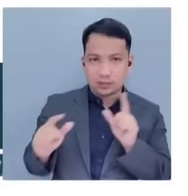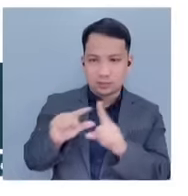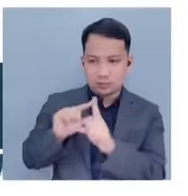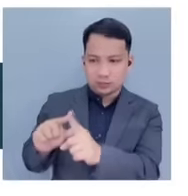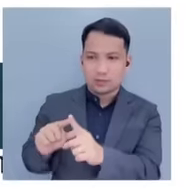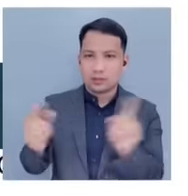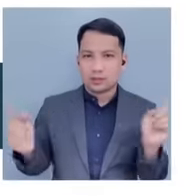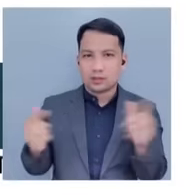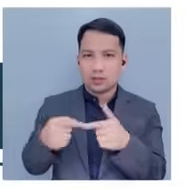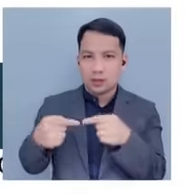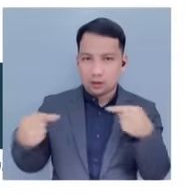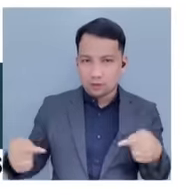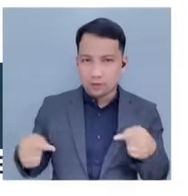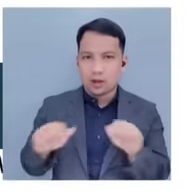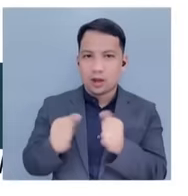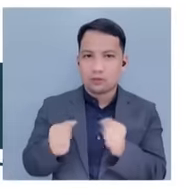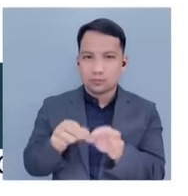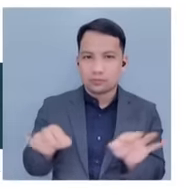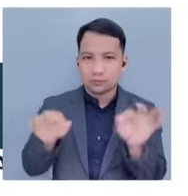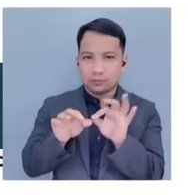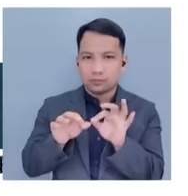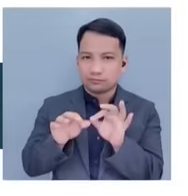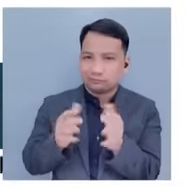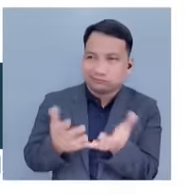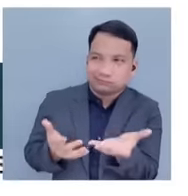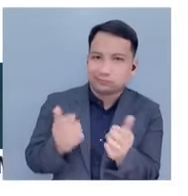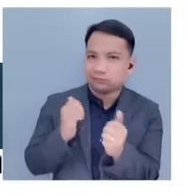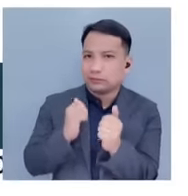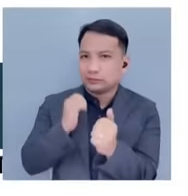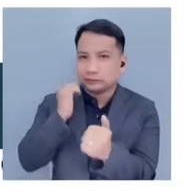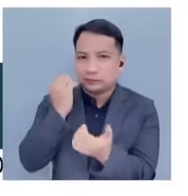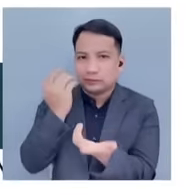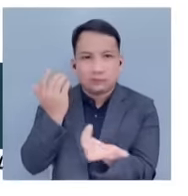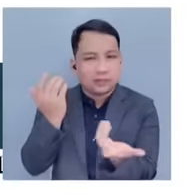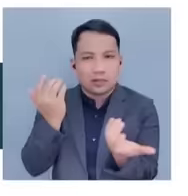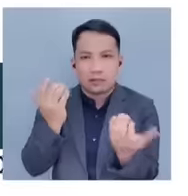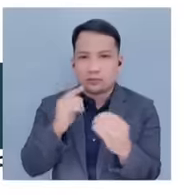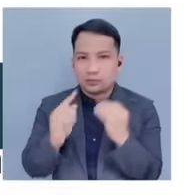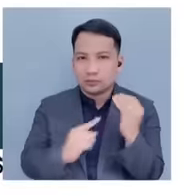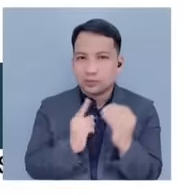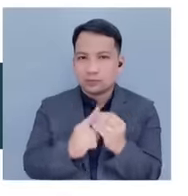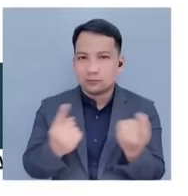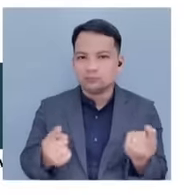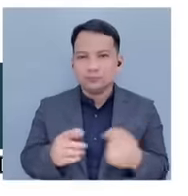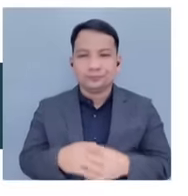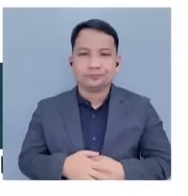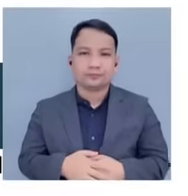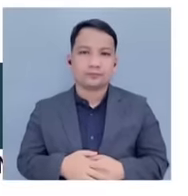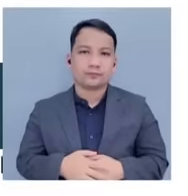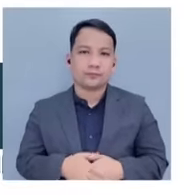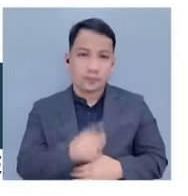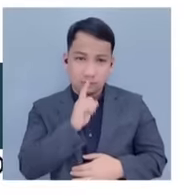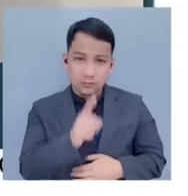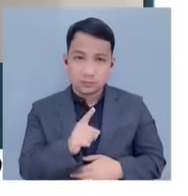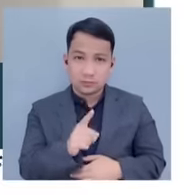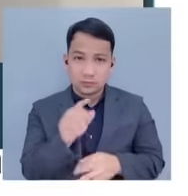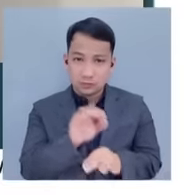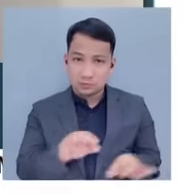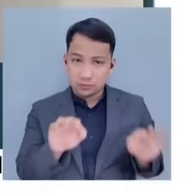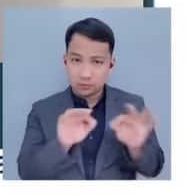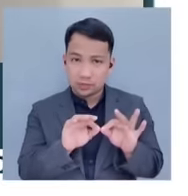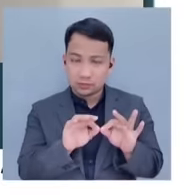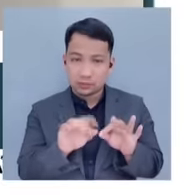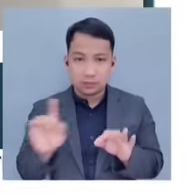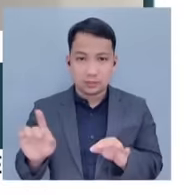that? What is your reading? Well, I think it's very significant in the sense that on the part of